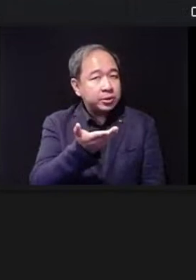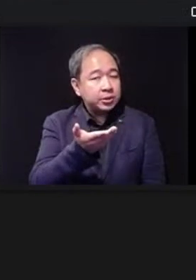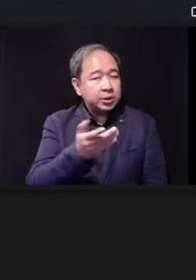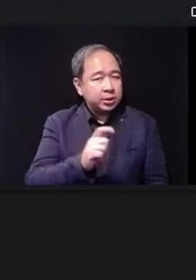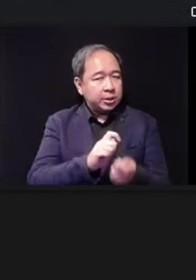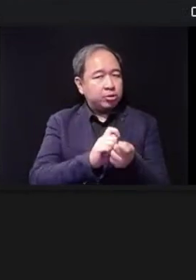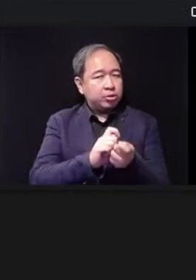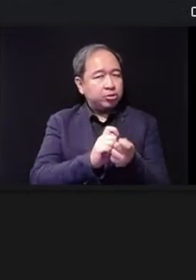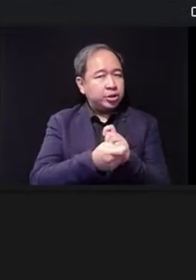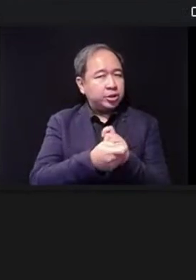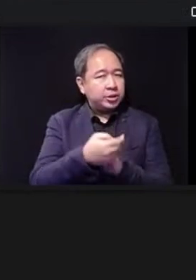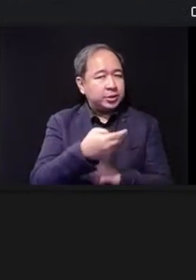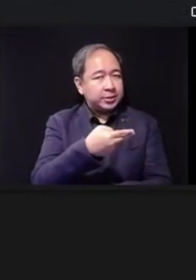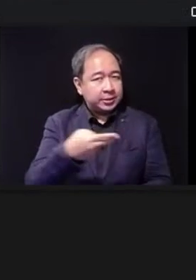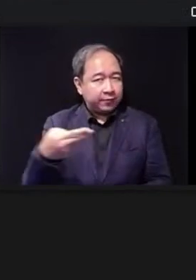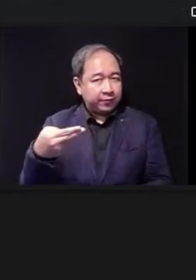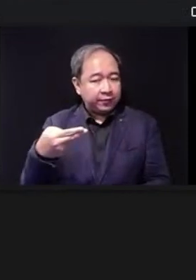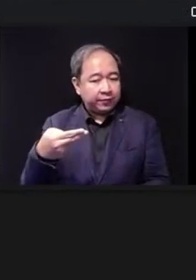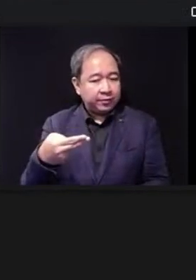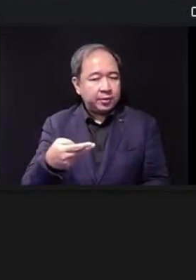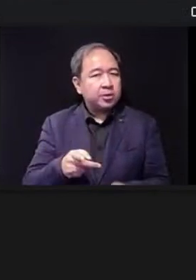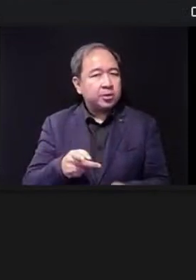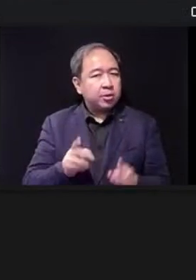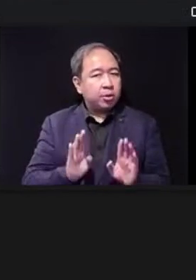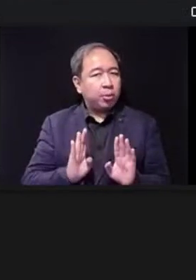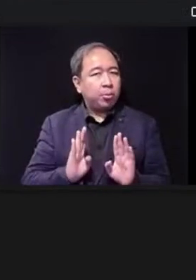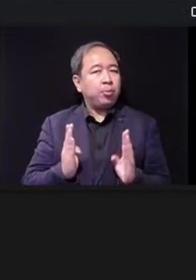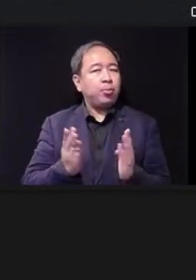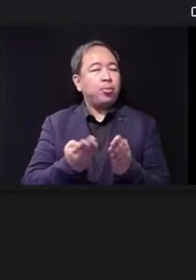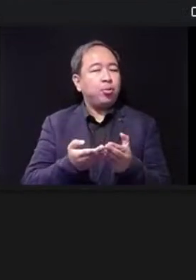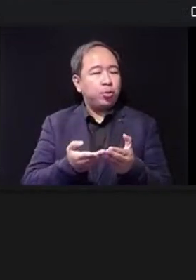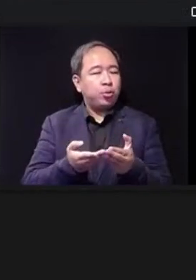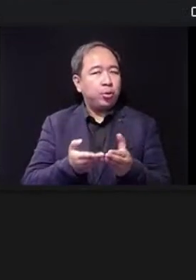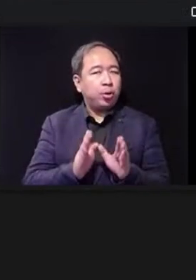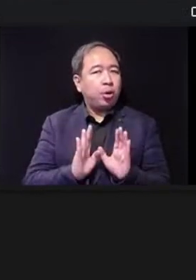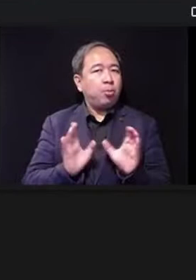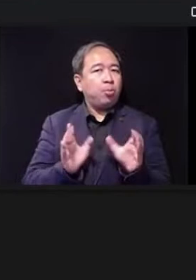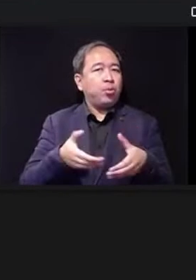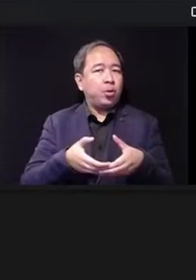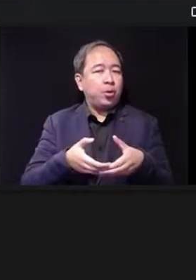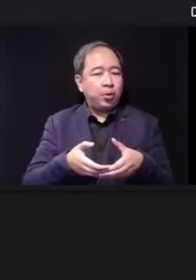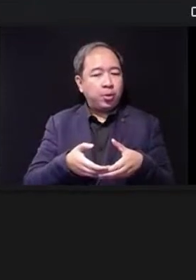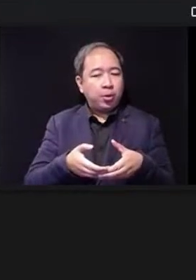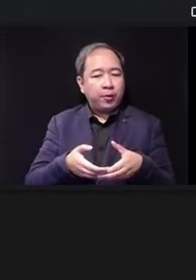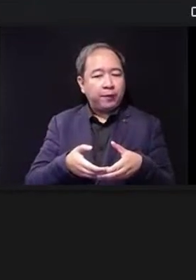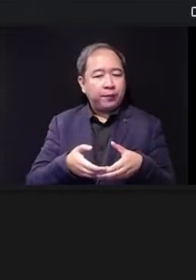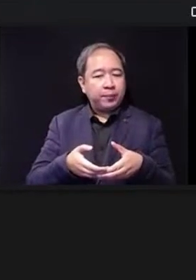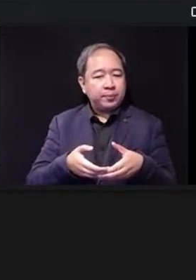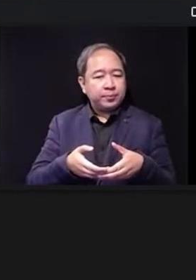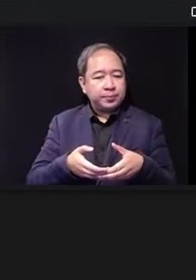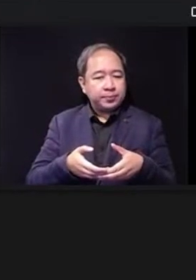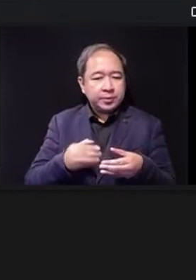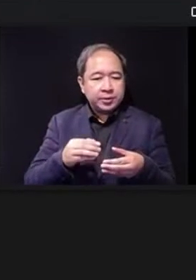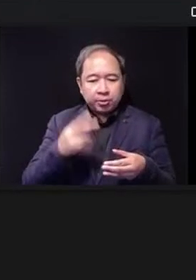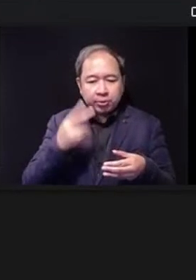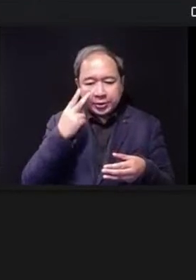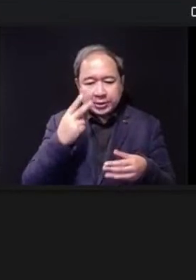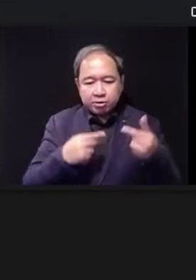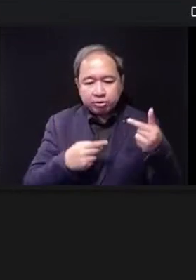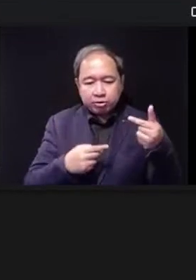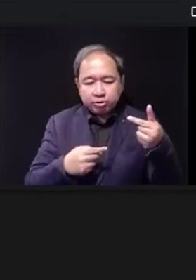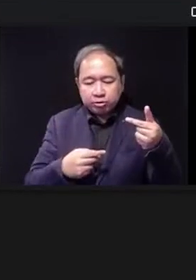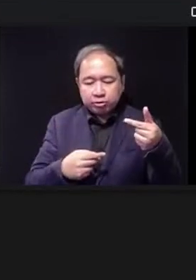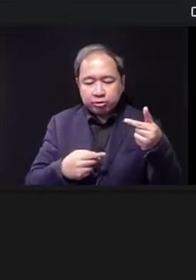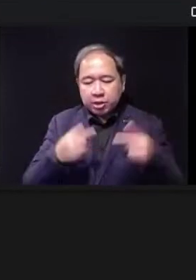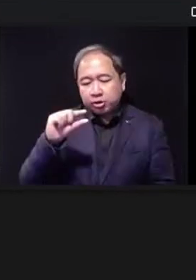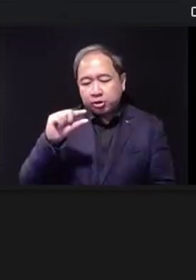the name of the Bureau of Statistics of Maldives. This is referring to item number G. We would like